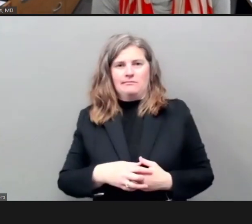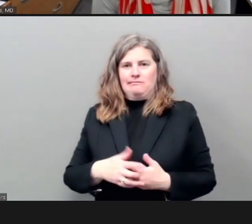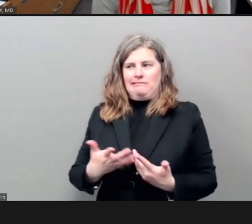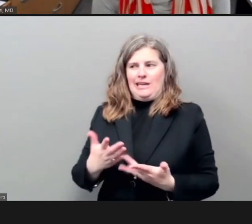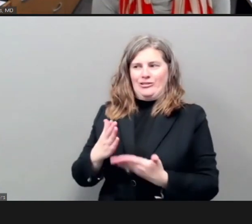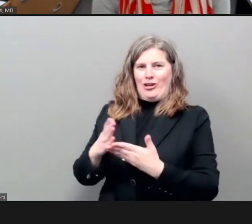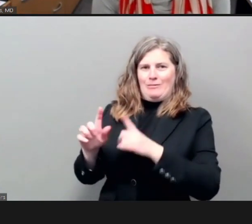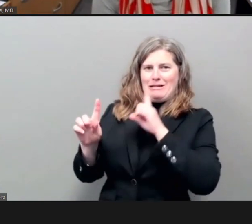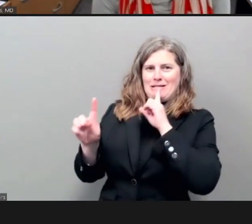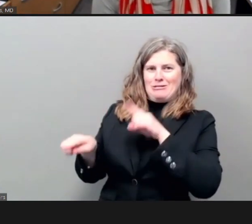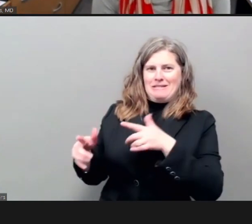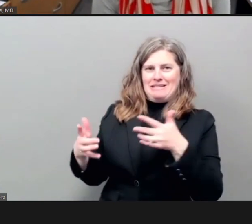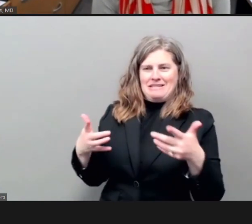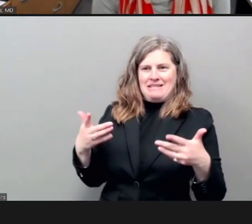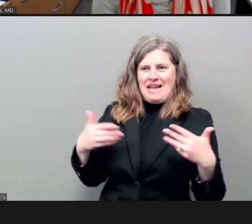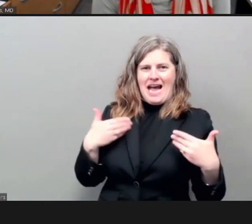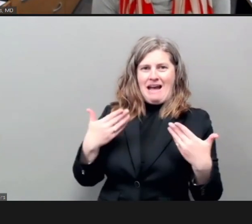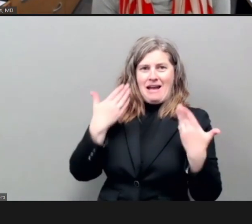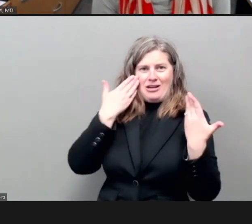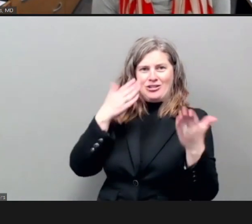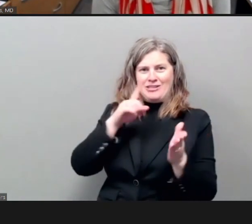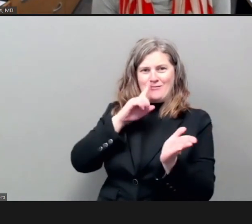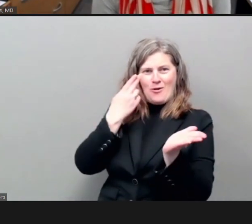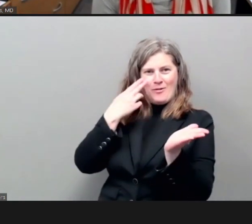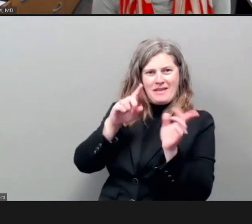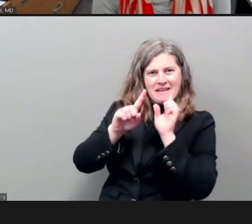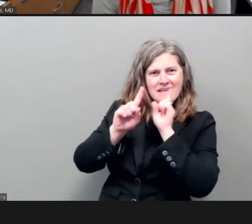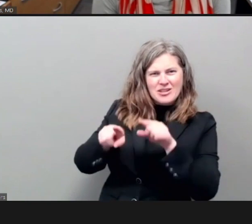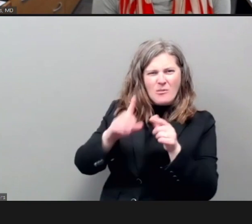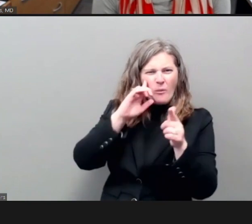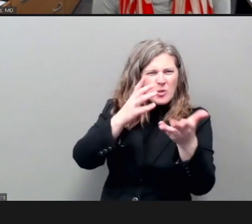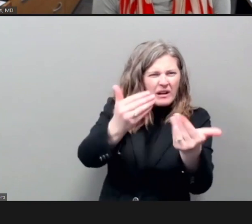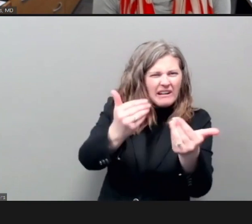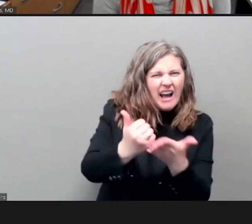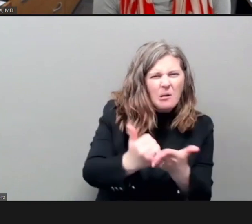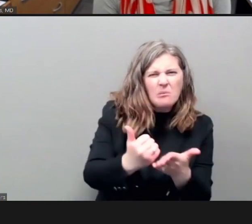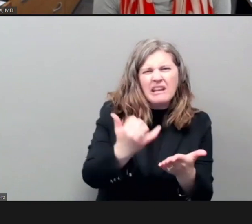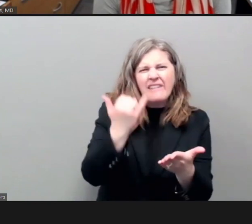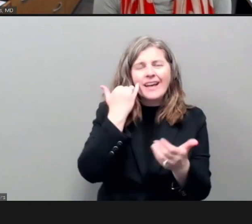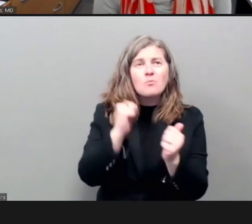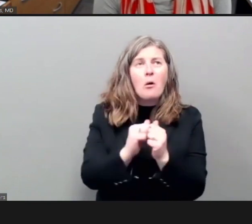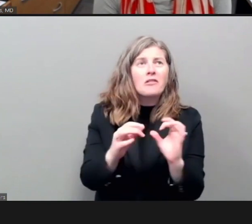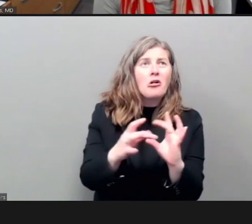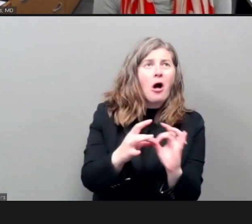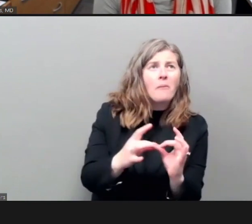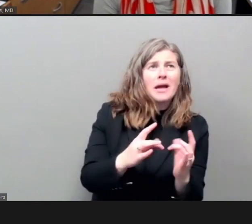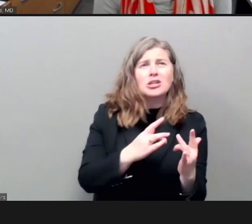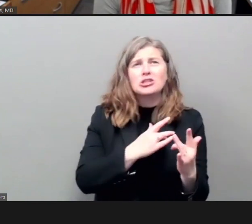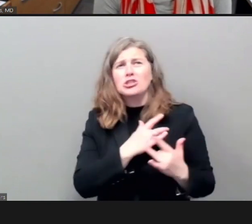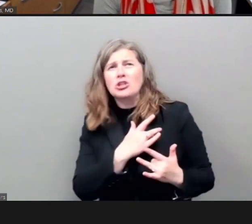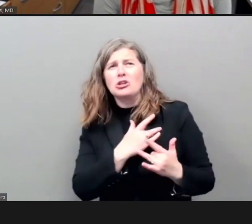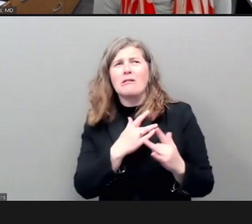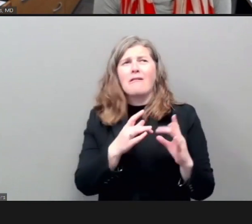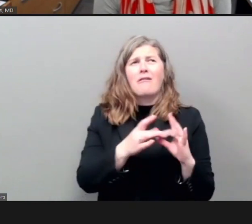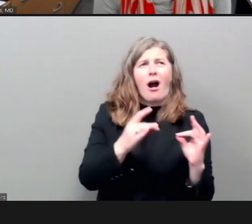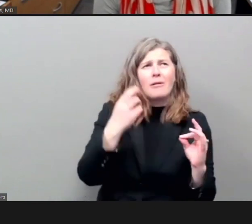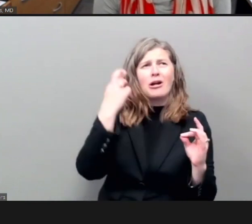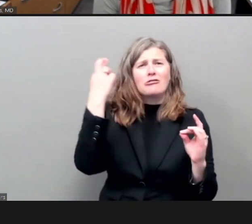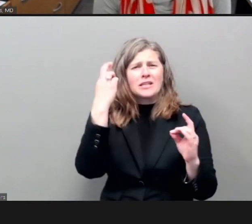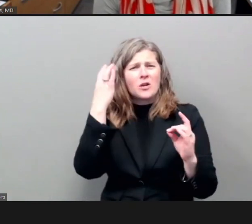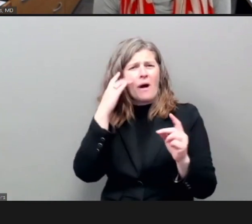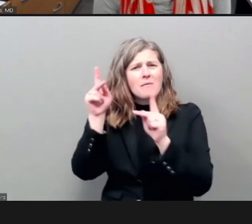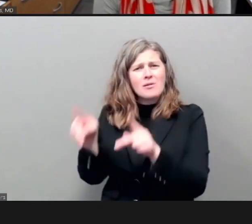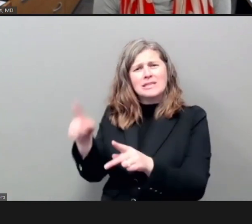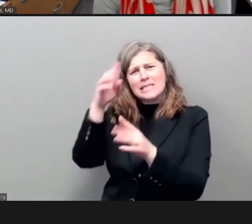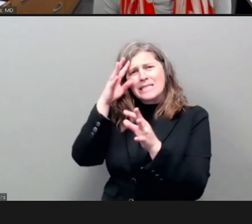answering questions because I didn't actually know the answer. So I was hoping you could sort of, I don't know if that is a common concern or common reason why people are not getting a